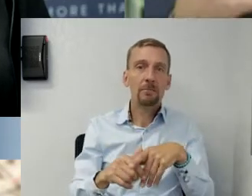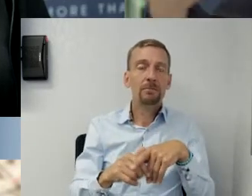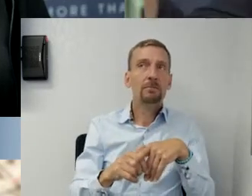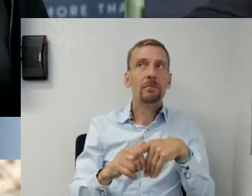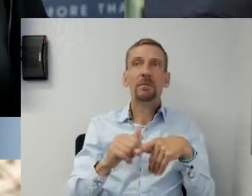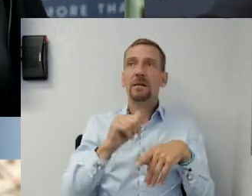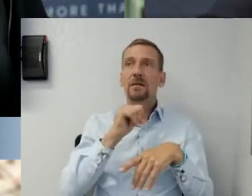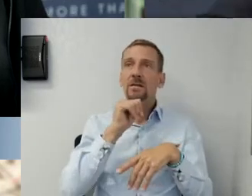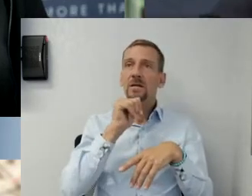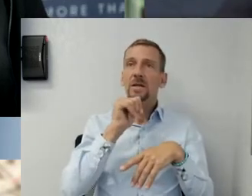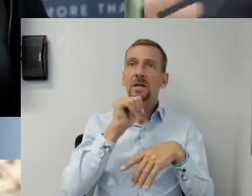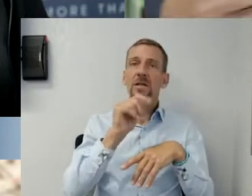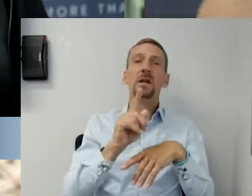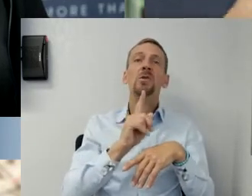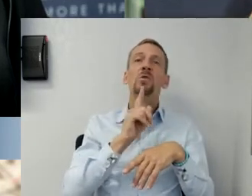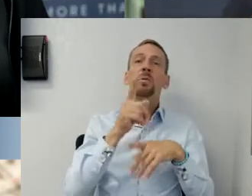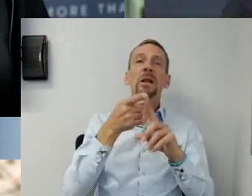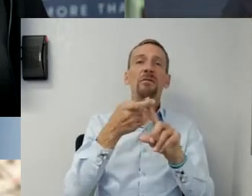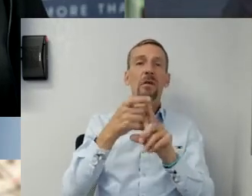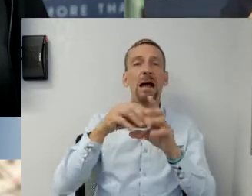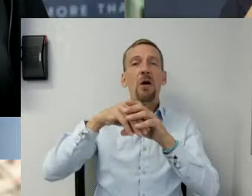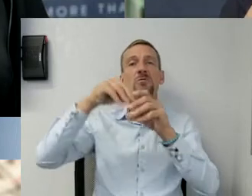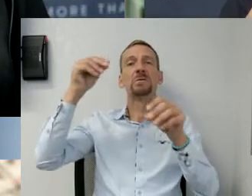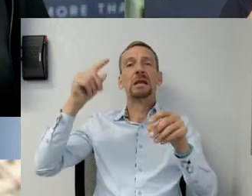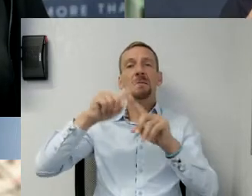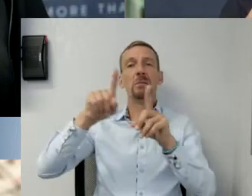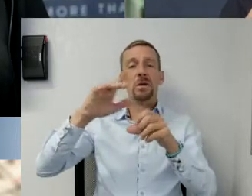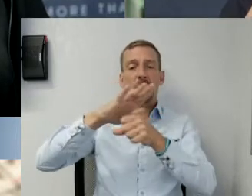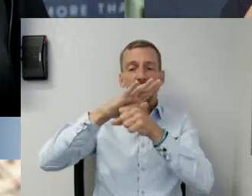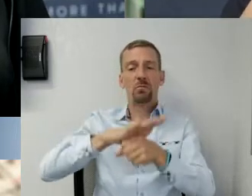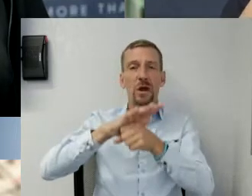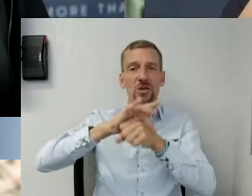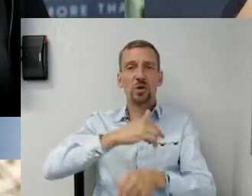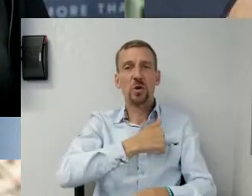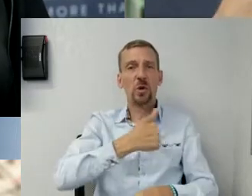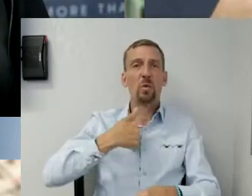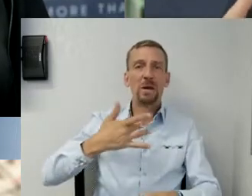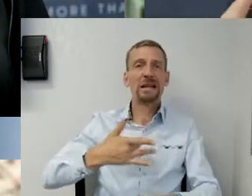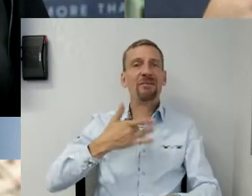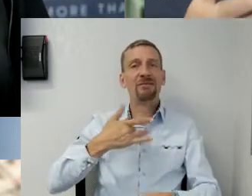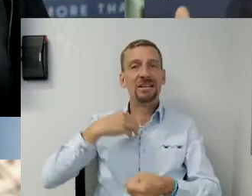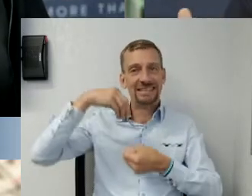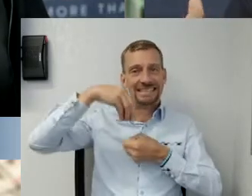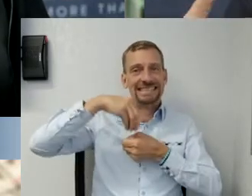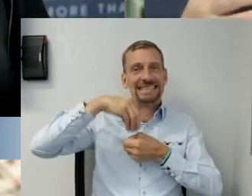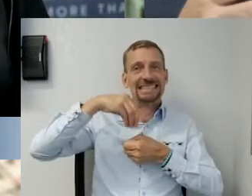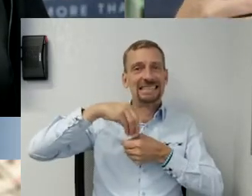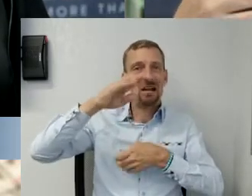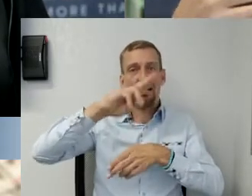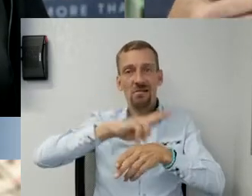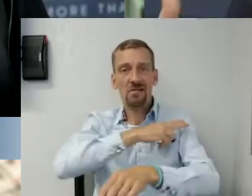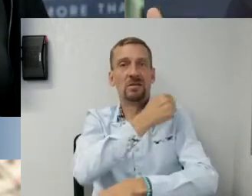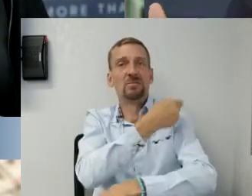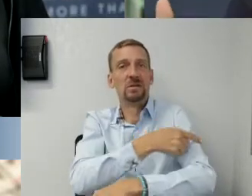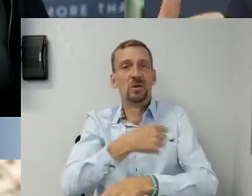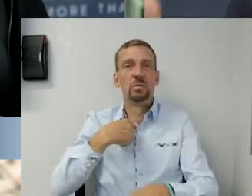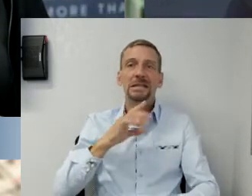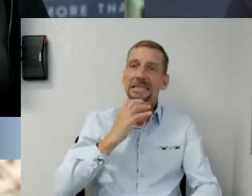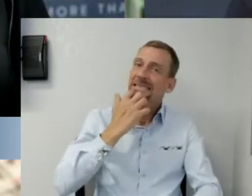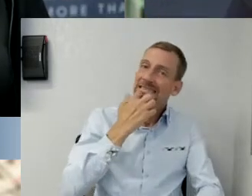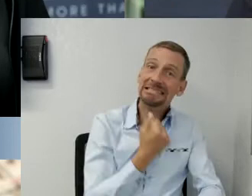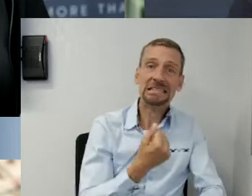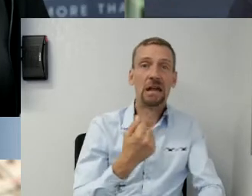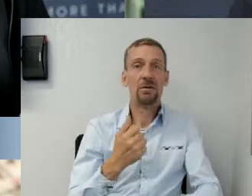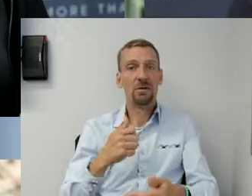that's being exerted from the outside, but just pressure we feel internally. We're a caring, compassionate organization. That's